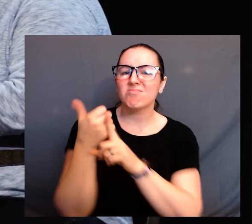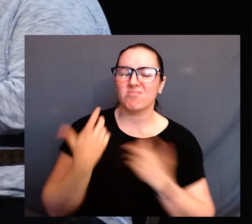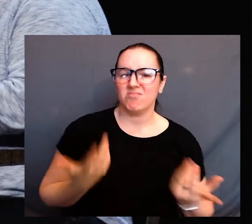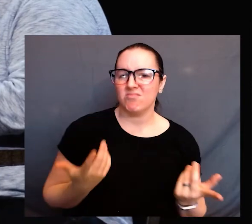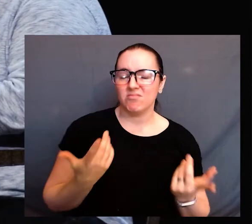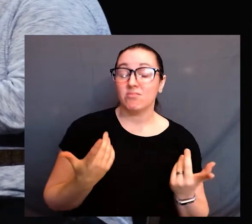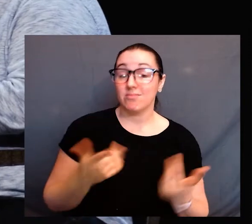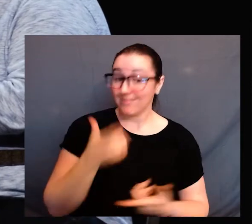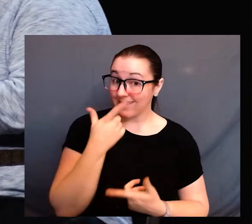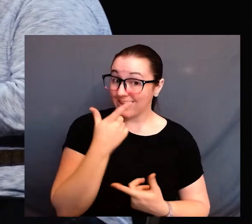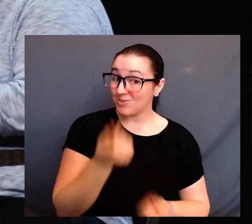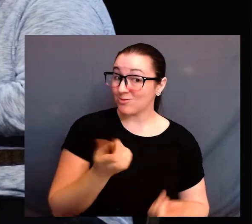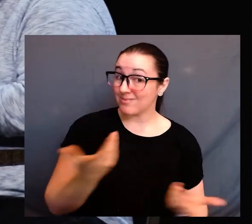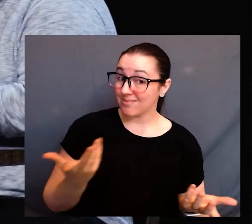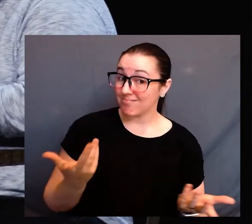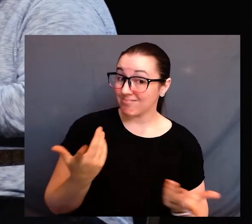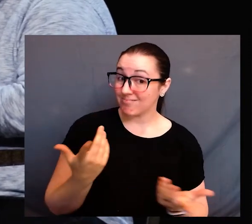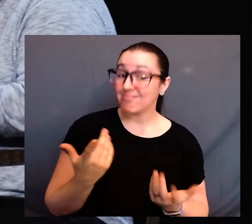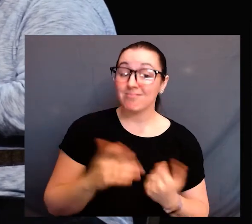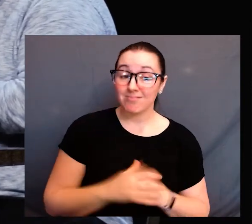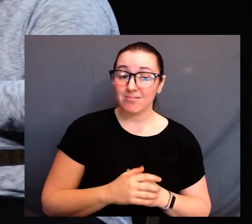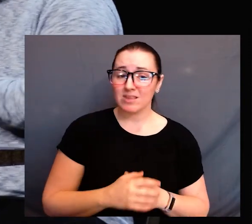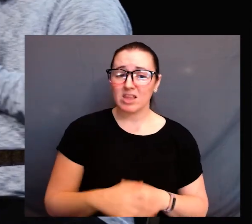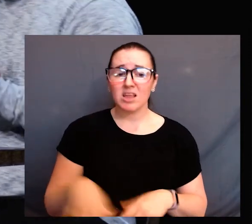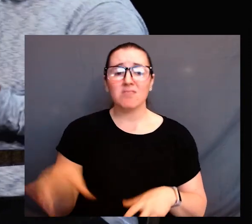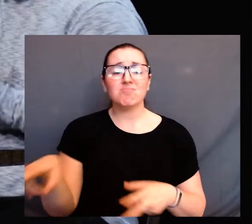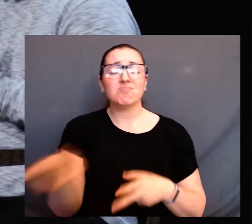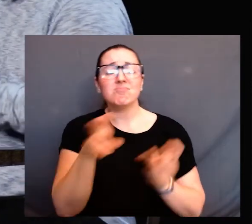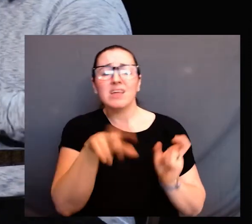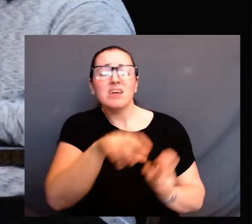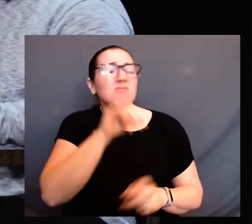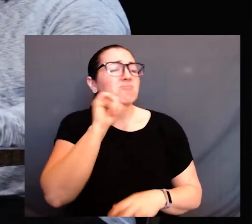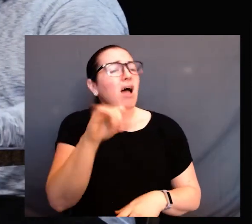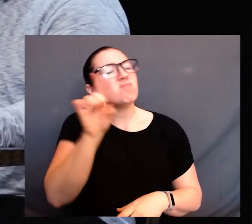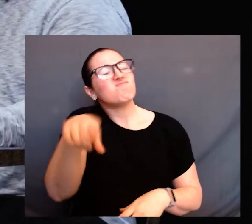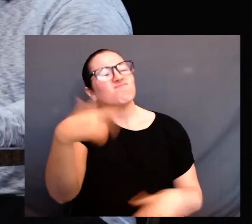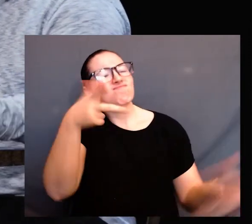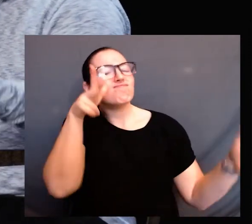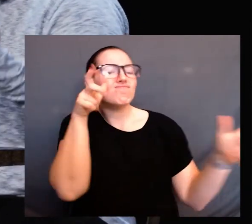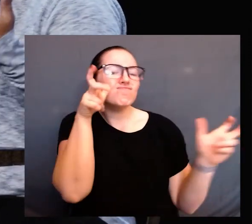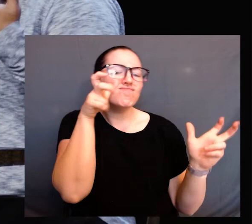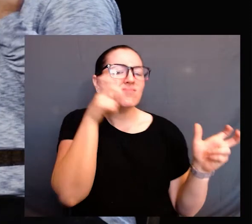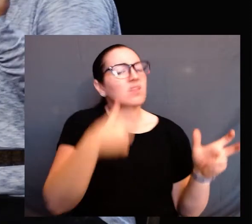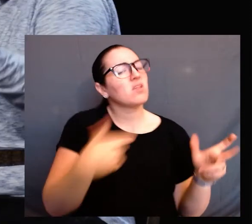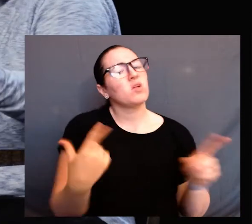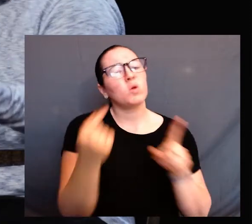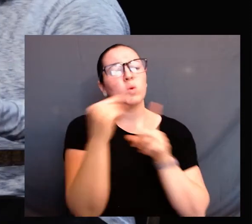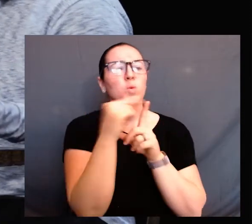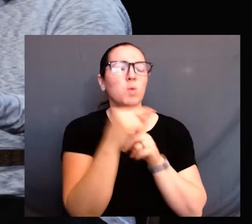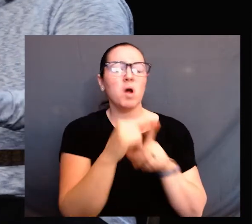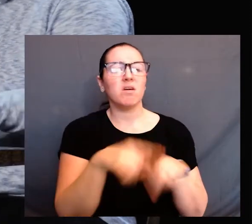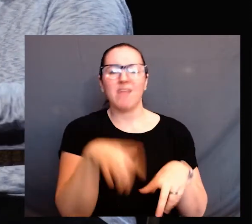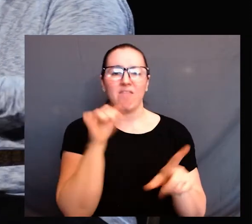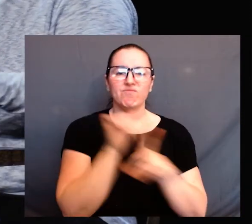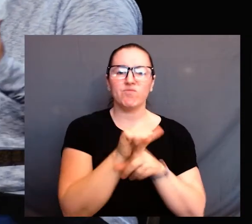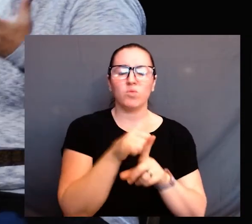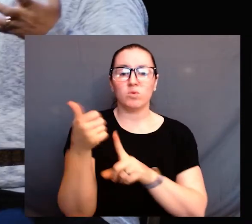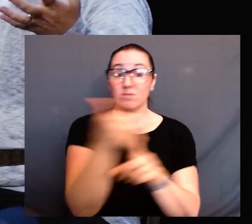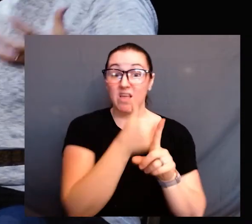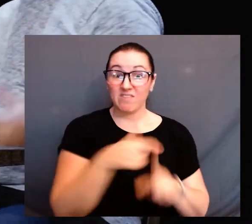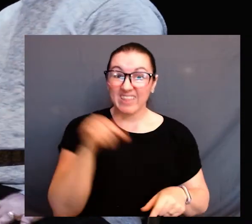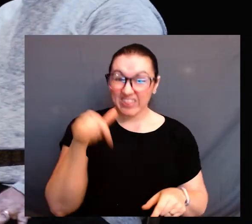yourselves. Interesting, isn't it? Don't merely listen to the word and so deceive yourselves. I mean, this